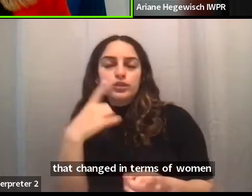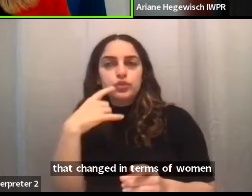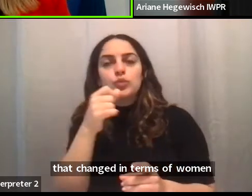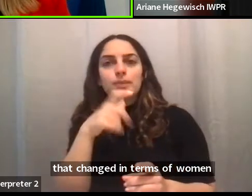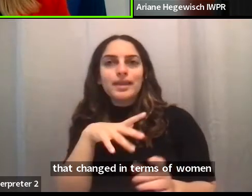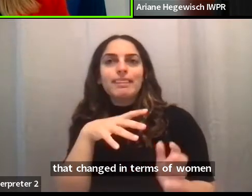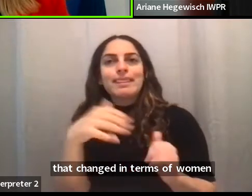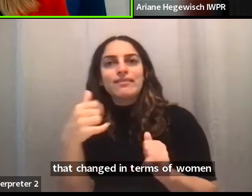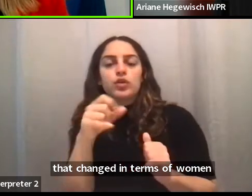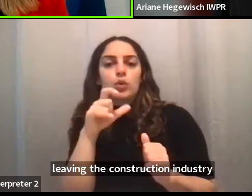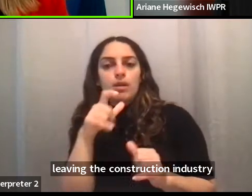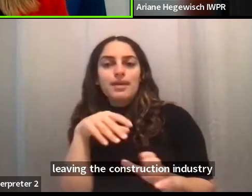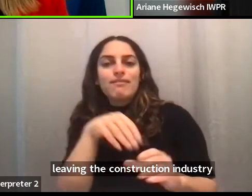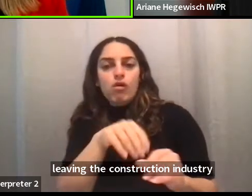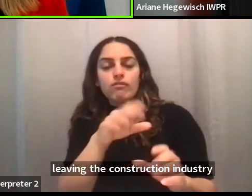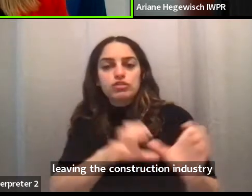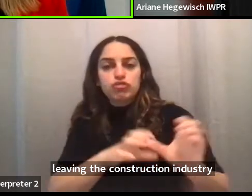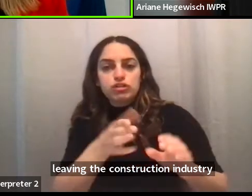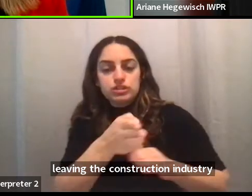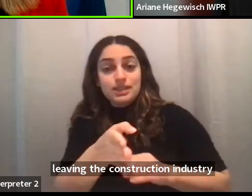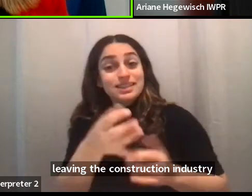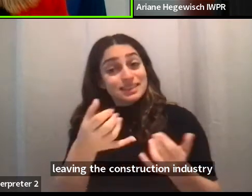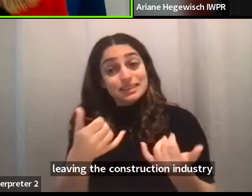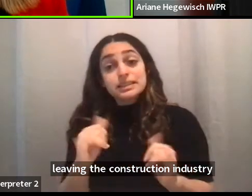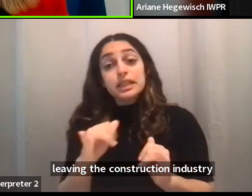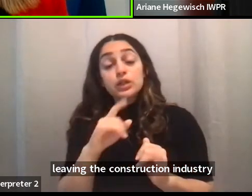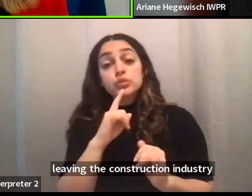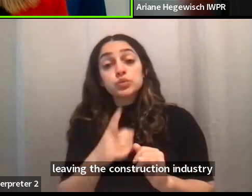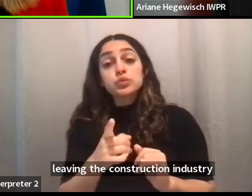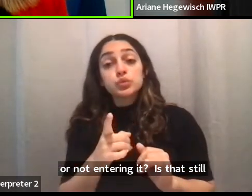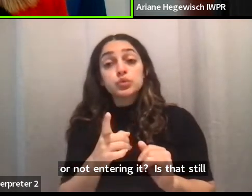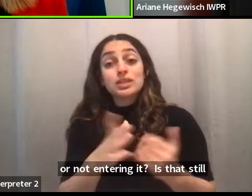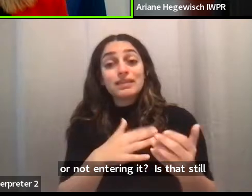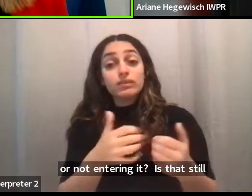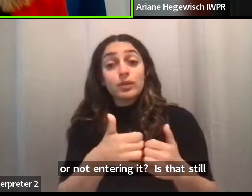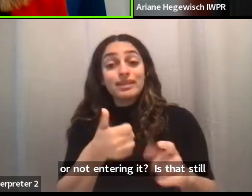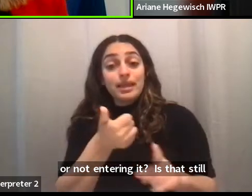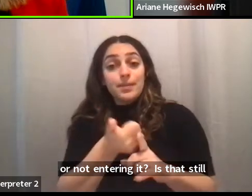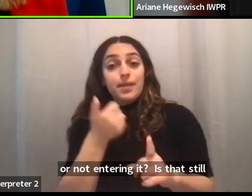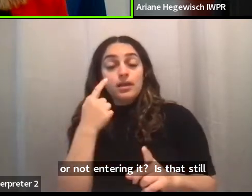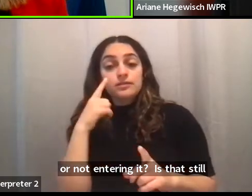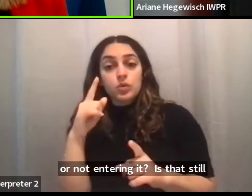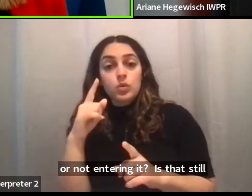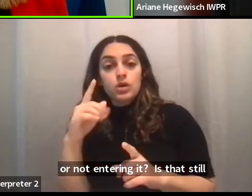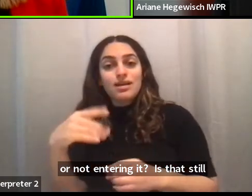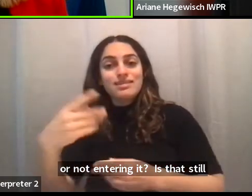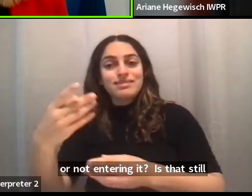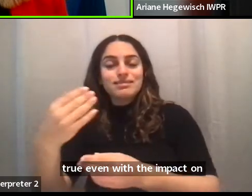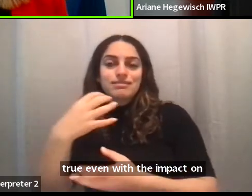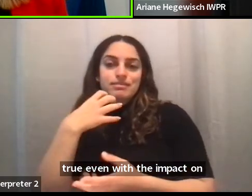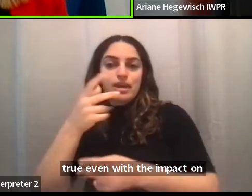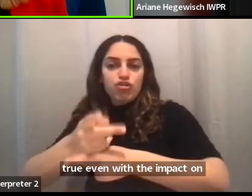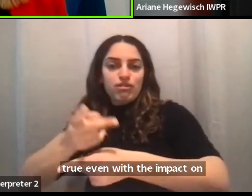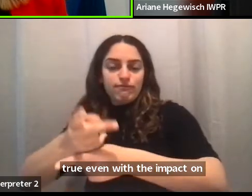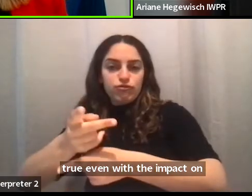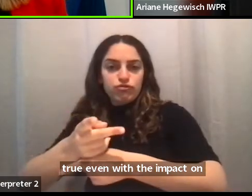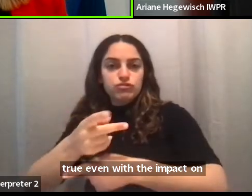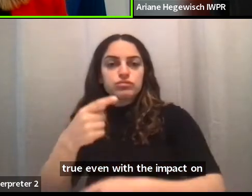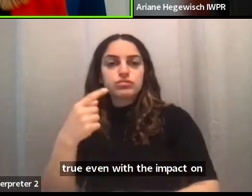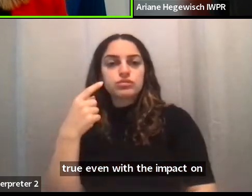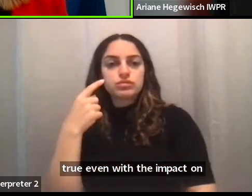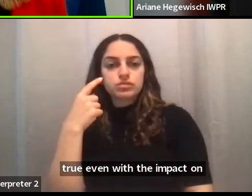uh is that uh still true even with the impact on caregivers uh that resulted from